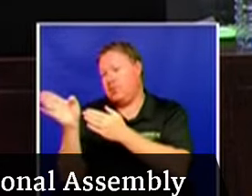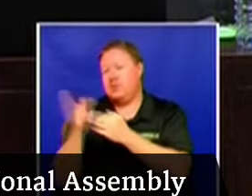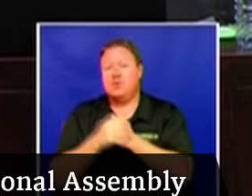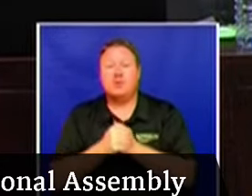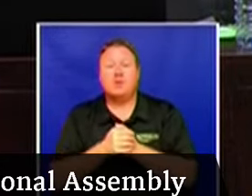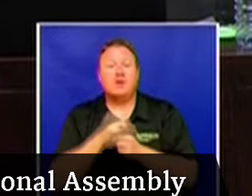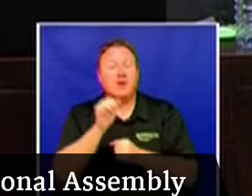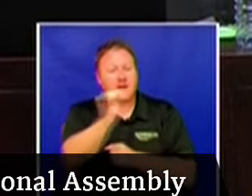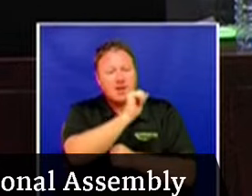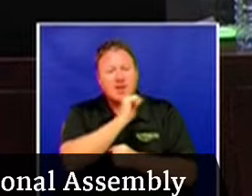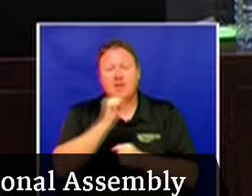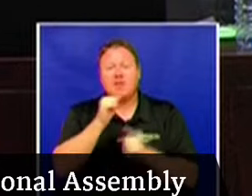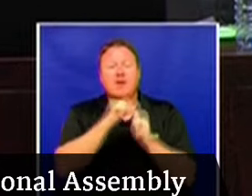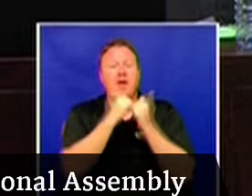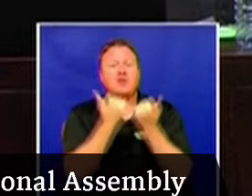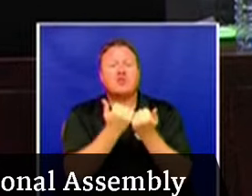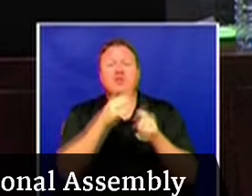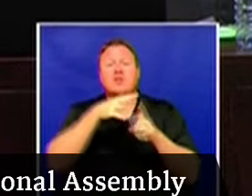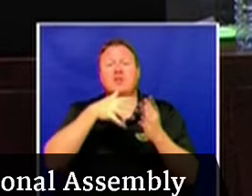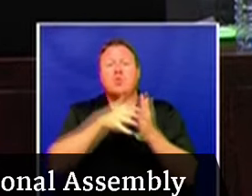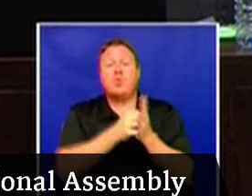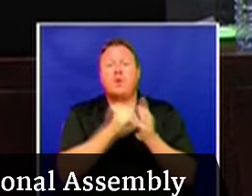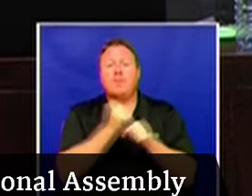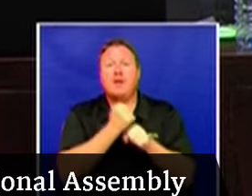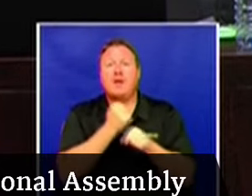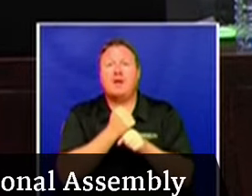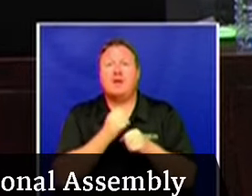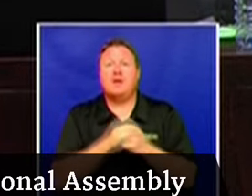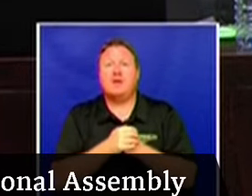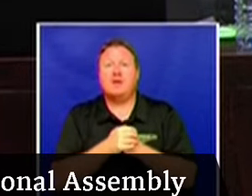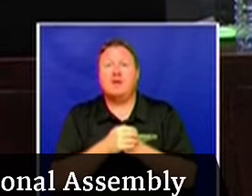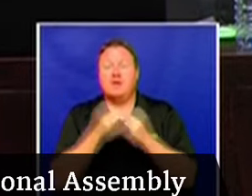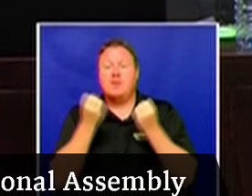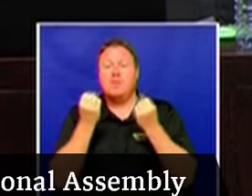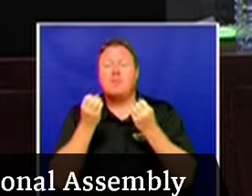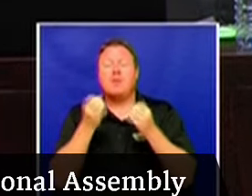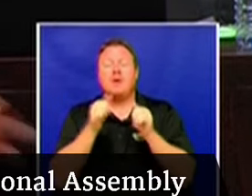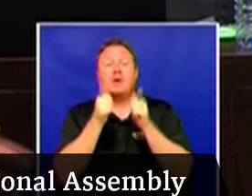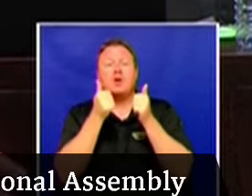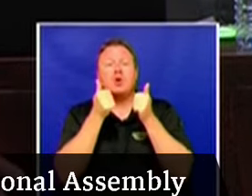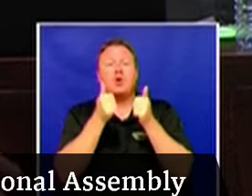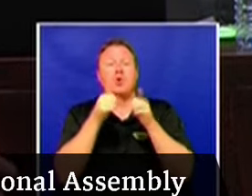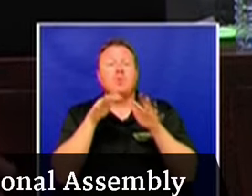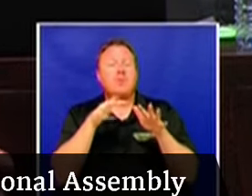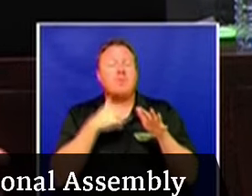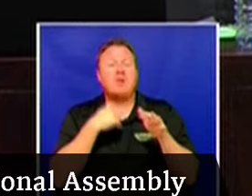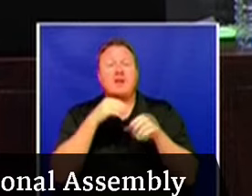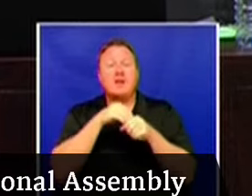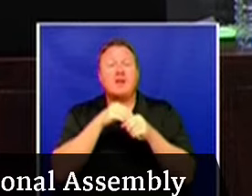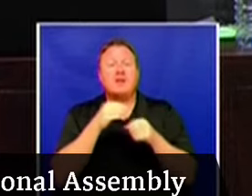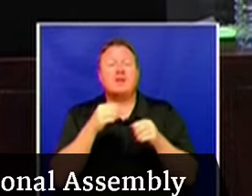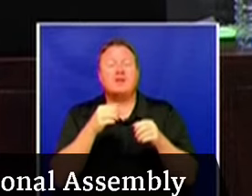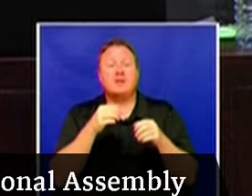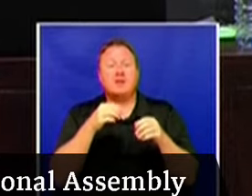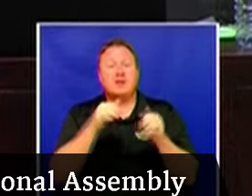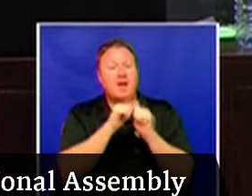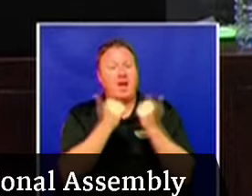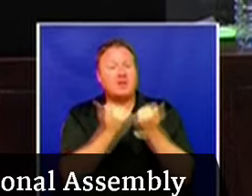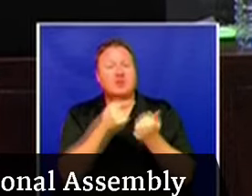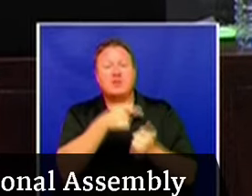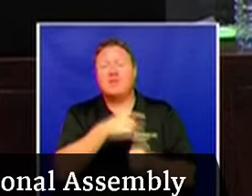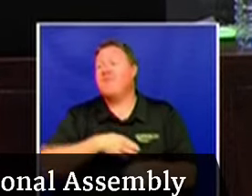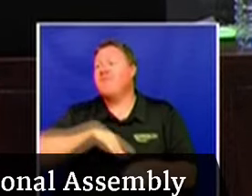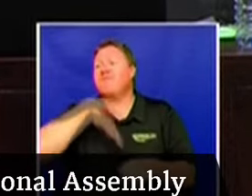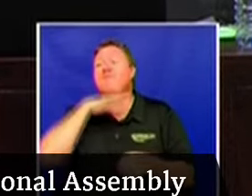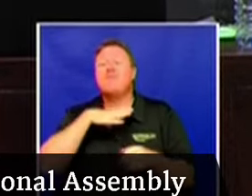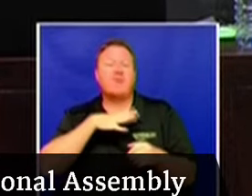weakened to a point where a number of really good people in those agencies had left and had been sidelined and